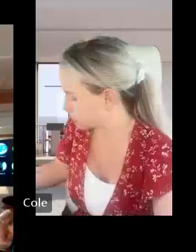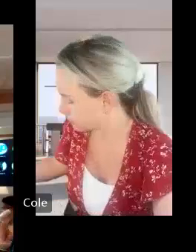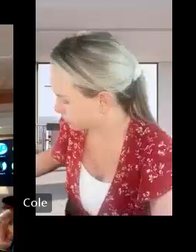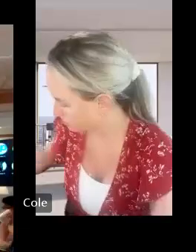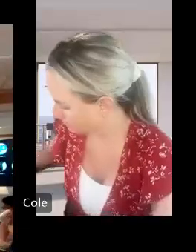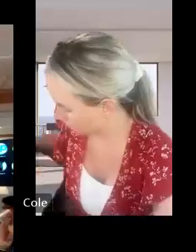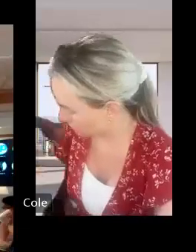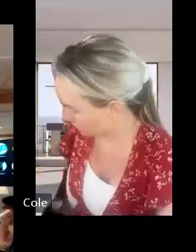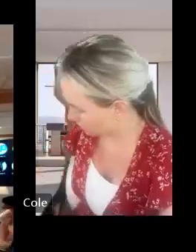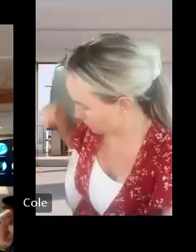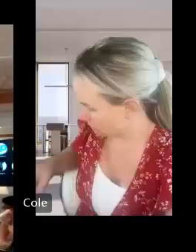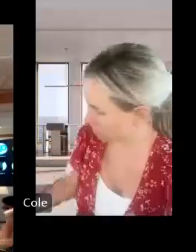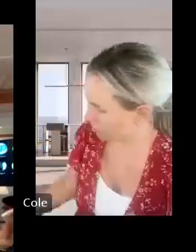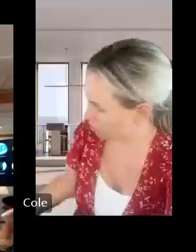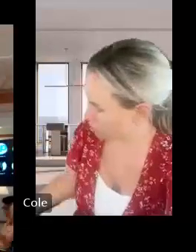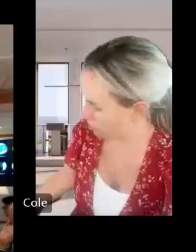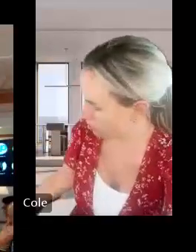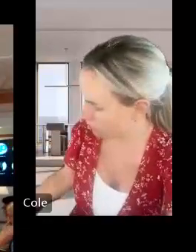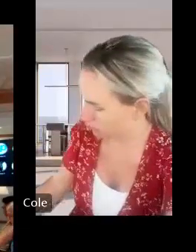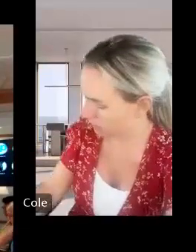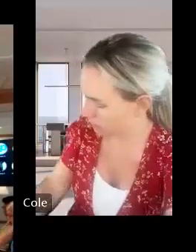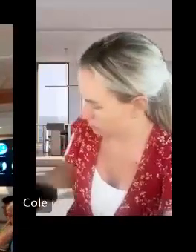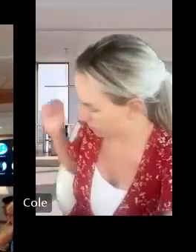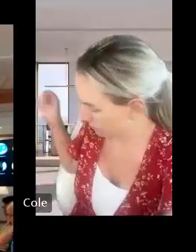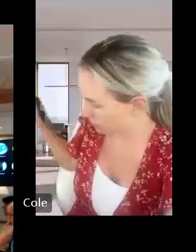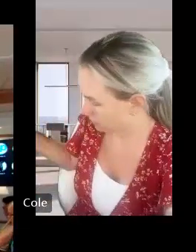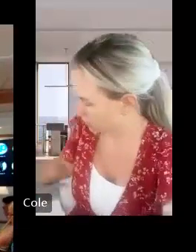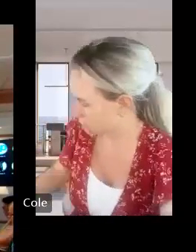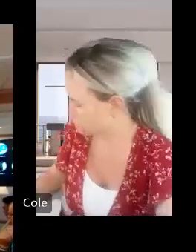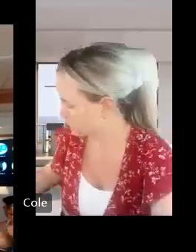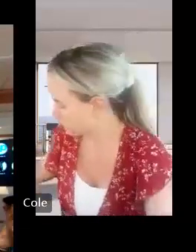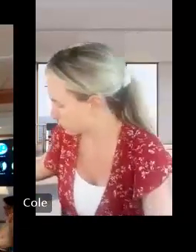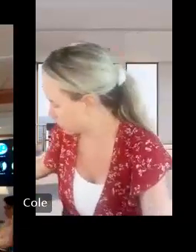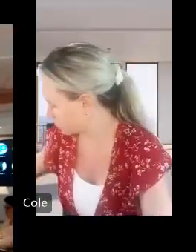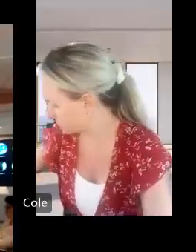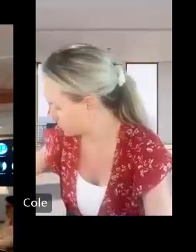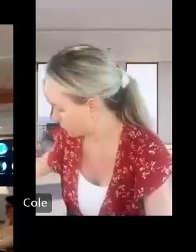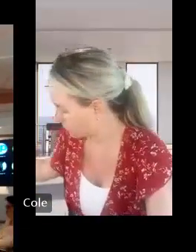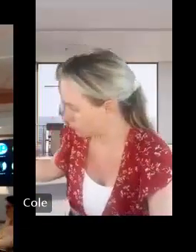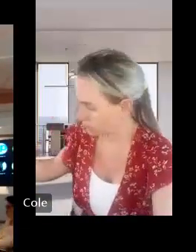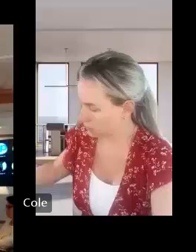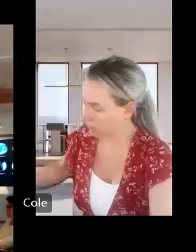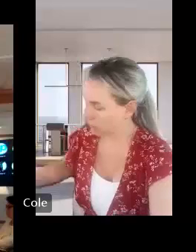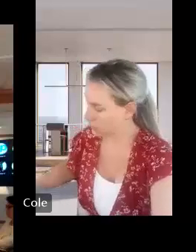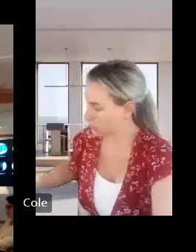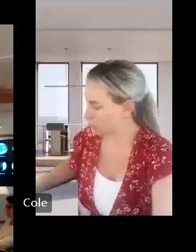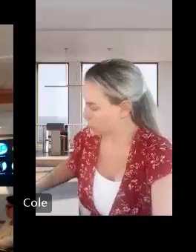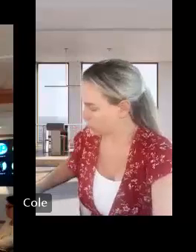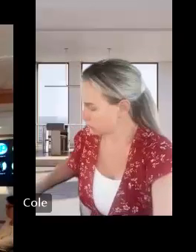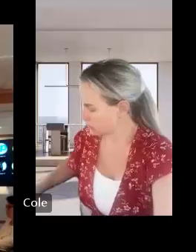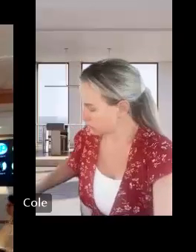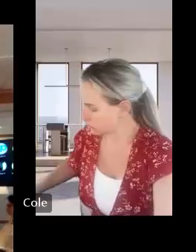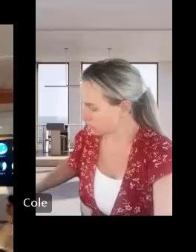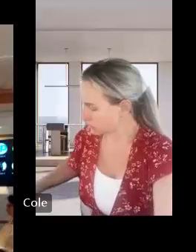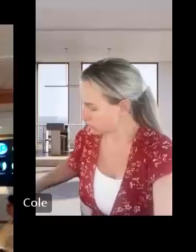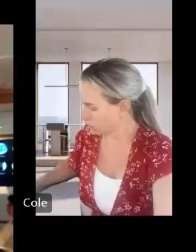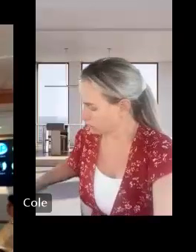the past usage of this year, right? Nothing to do with the proposed bill, the changes to the